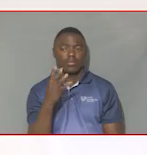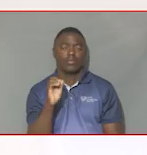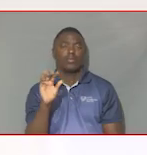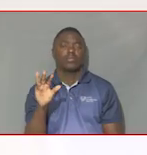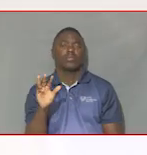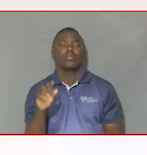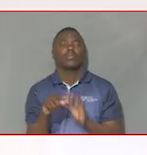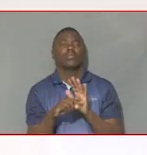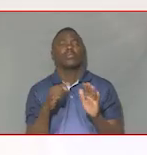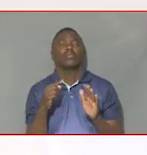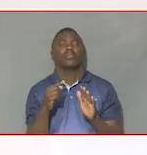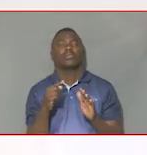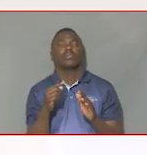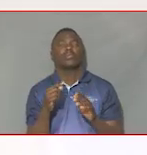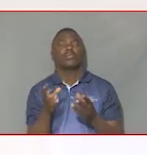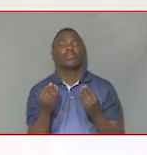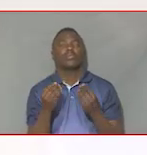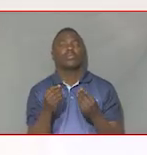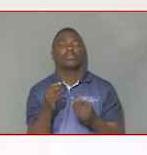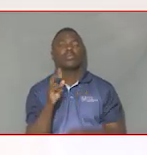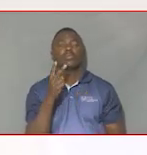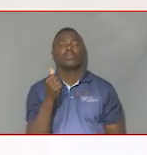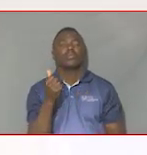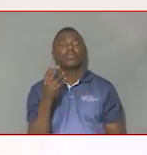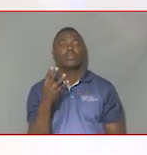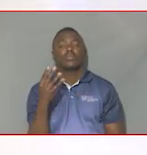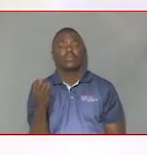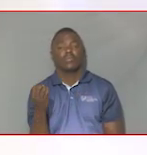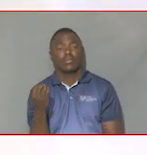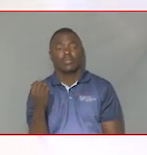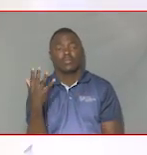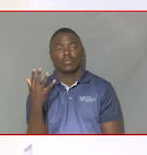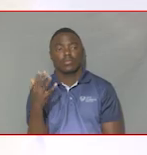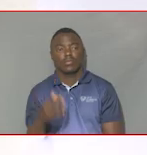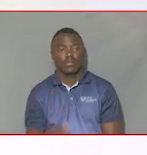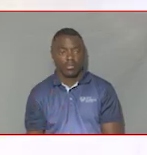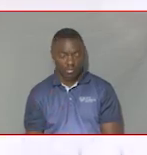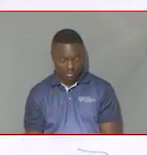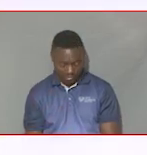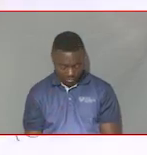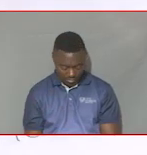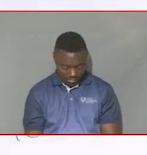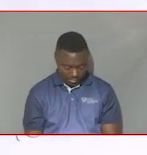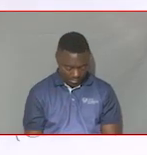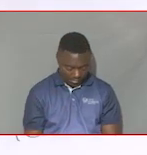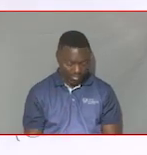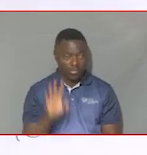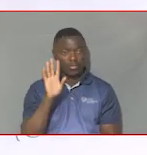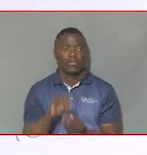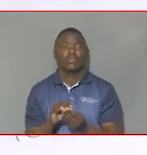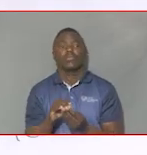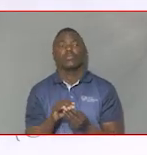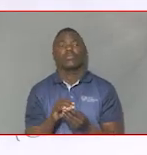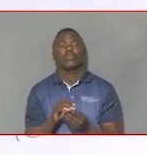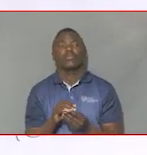4096 equals 2465. That is the total number of outcomes with